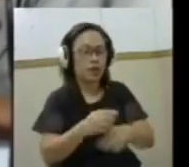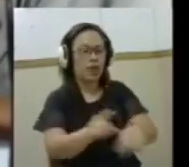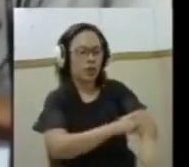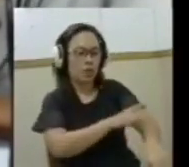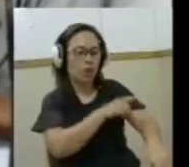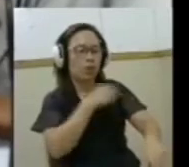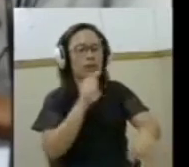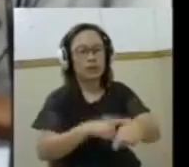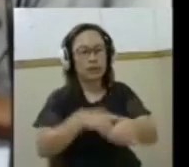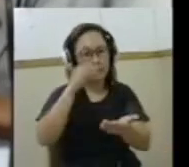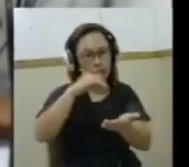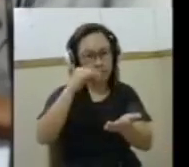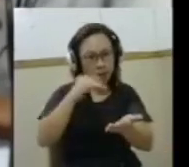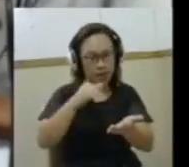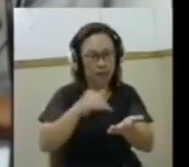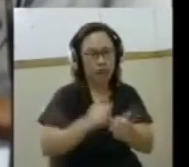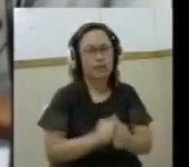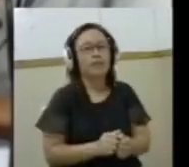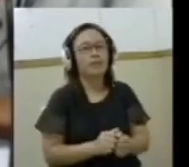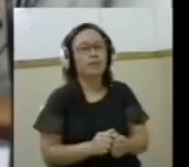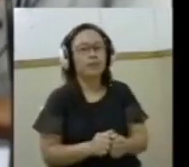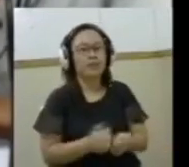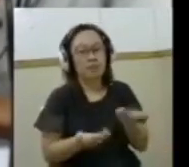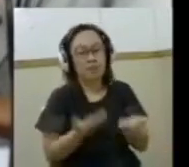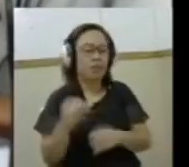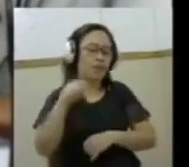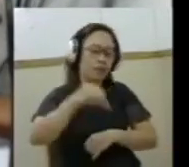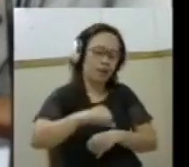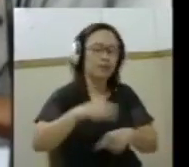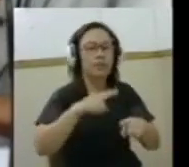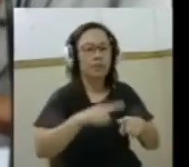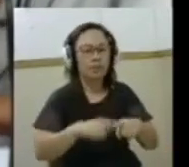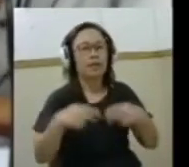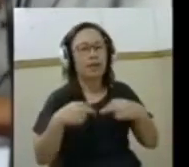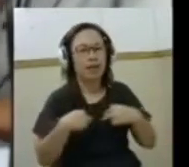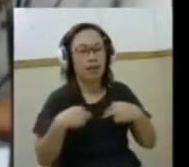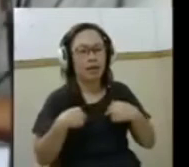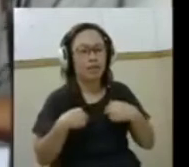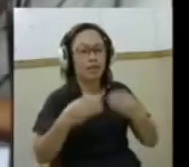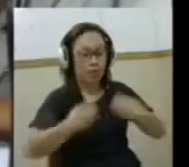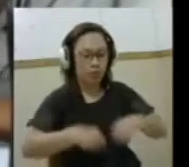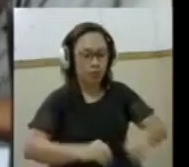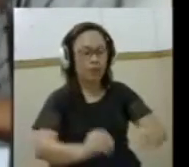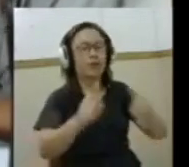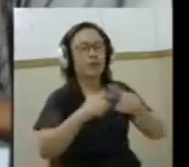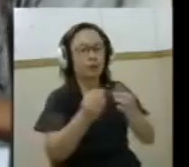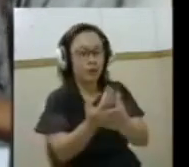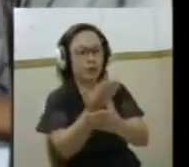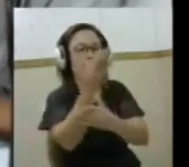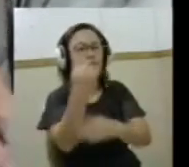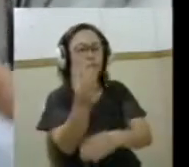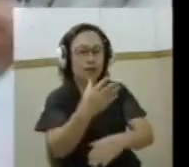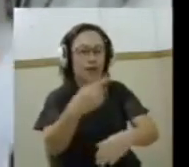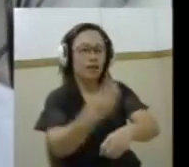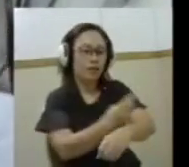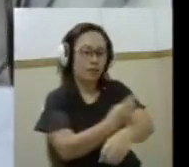studying, and even encountering countless failures and frustrations provide us opportunities for growth and development. Yes, that's